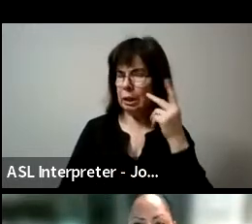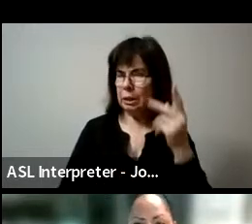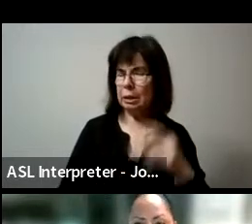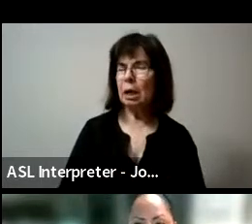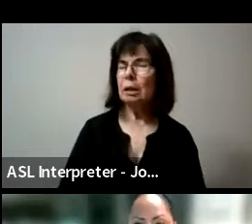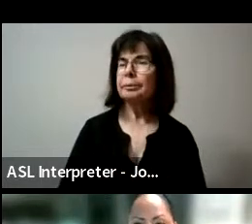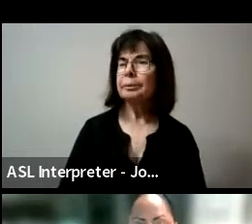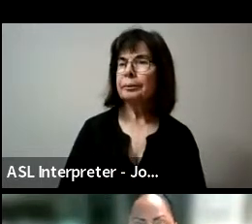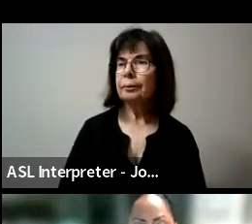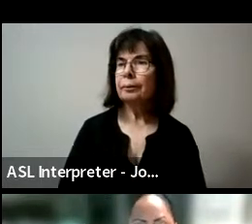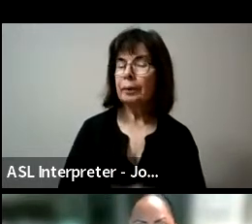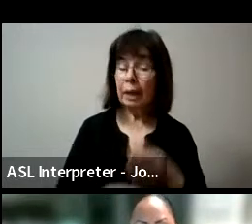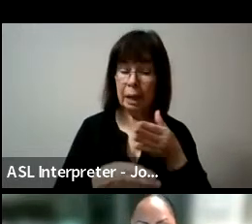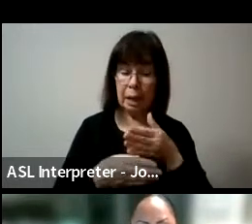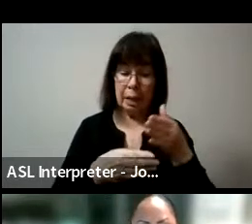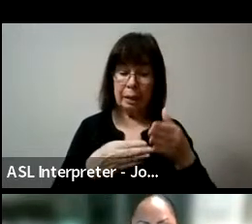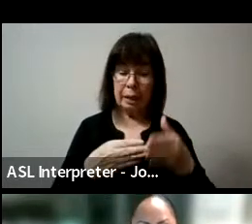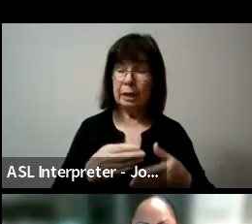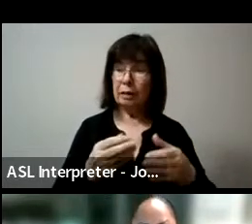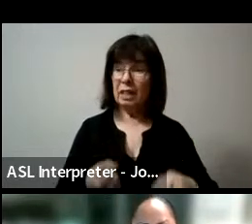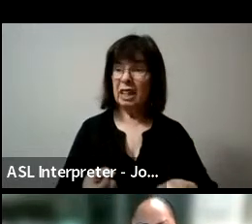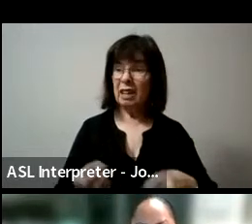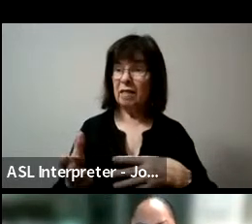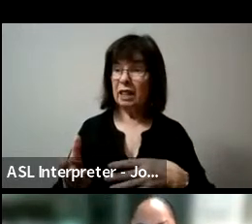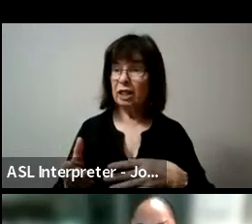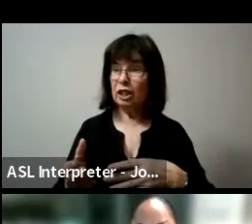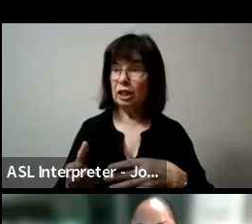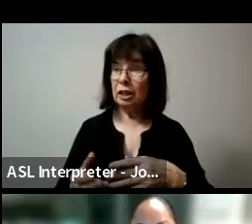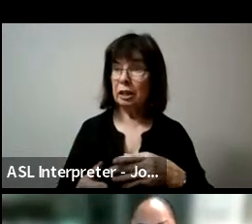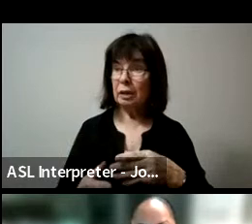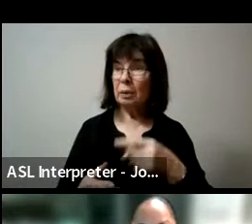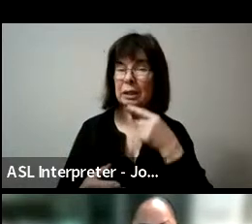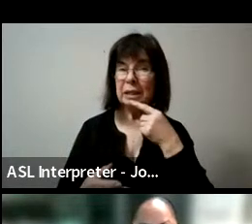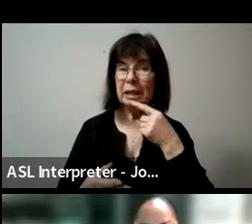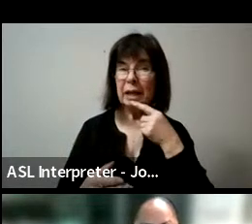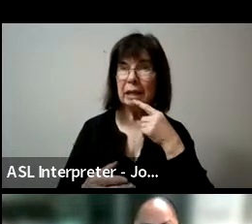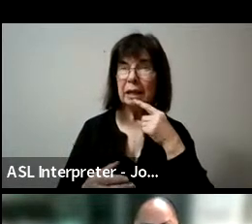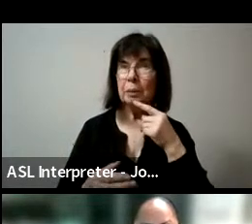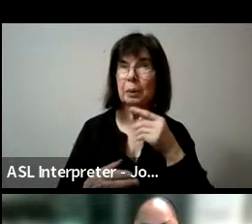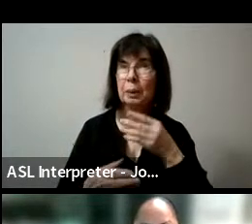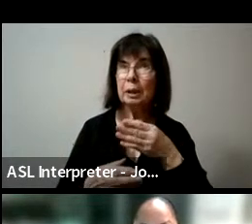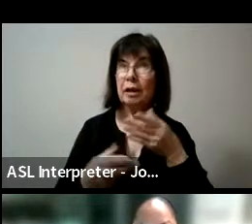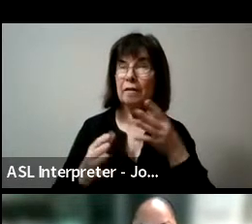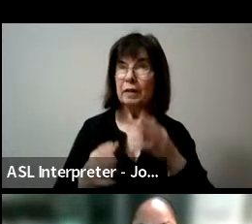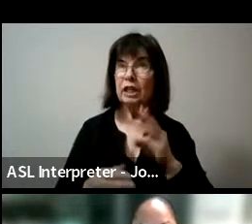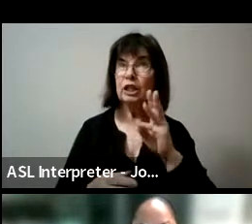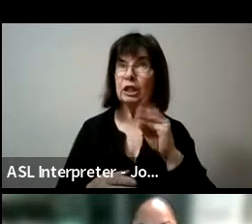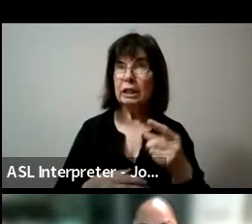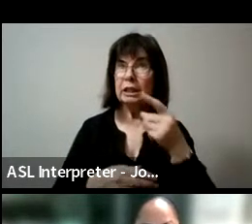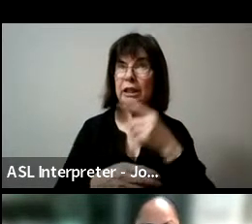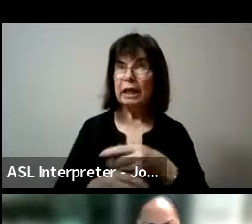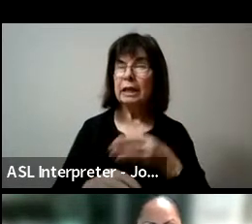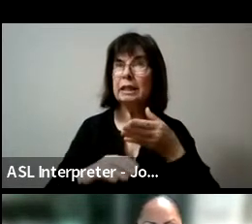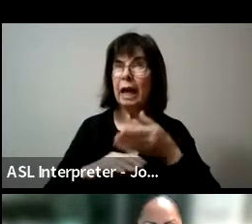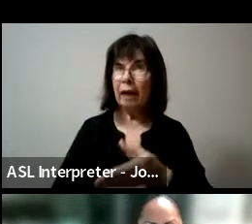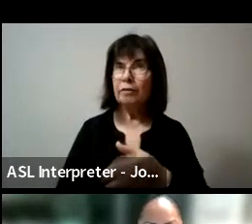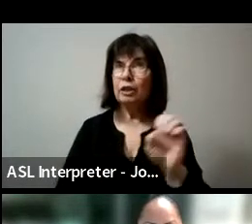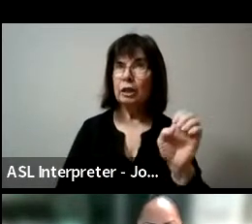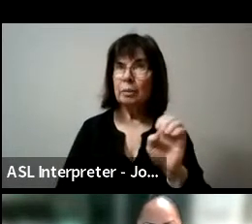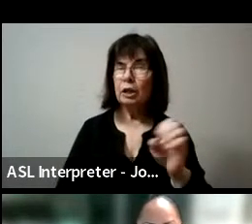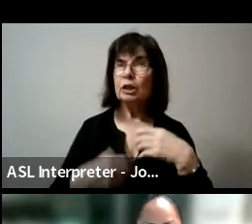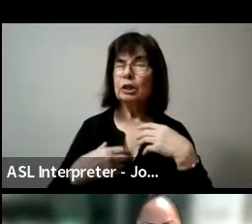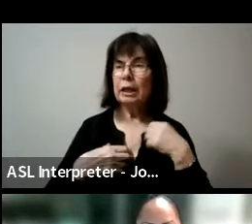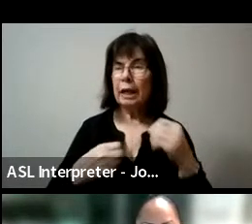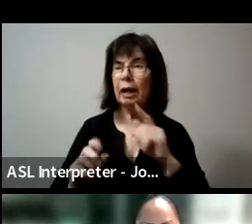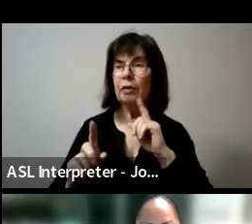is the end of the eviction moratorium was mentioned as ending 60 days after the emergency health order is lifted. What measures is the